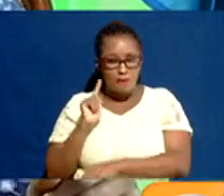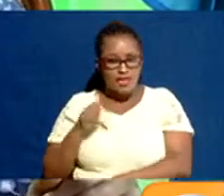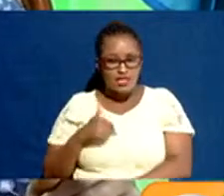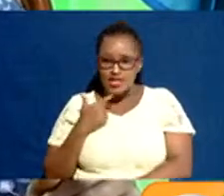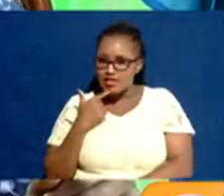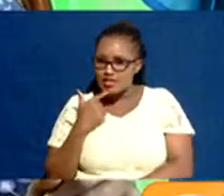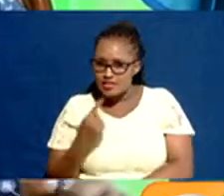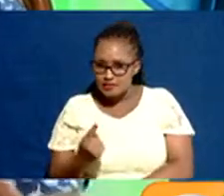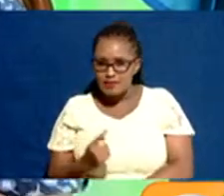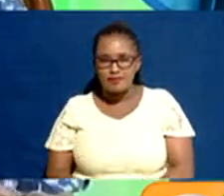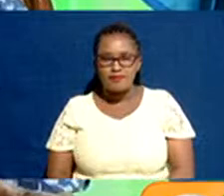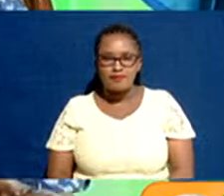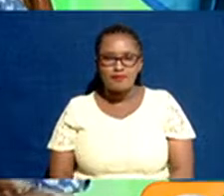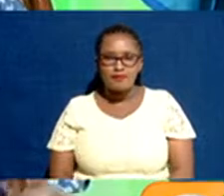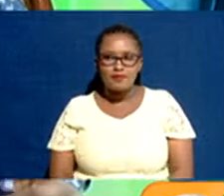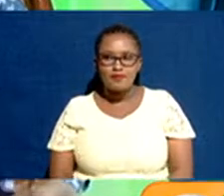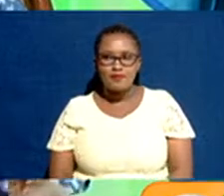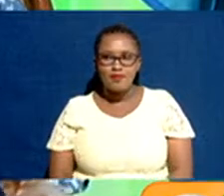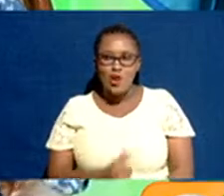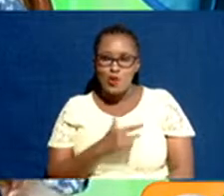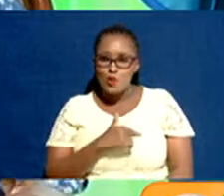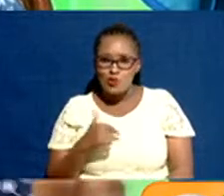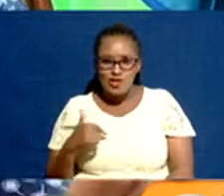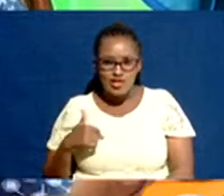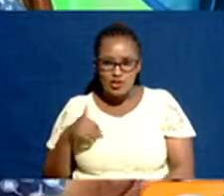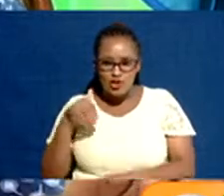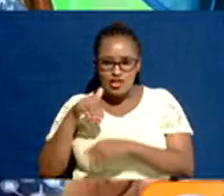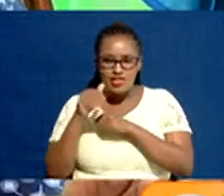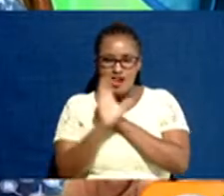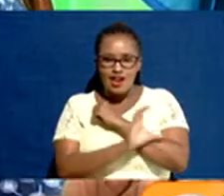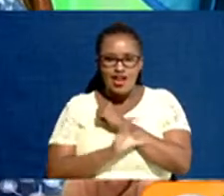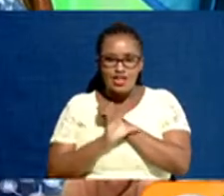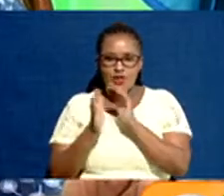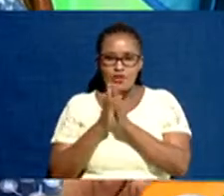following. We are a country of the rule of law.